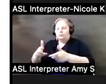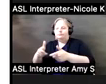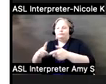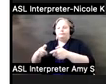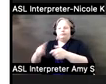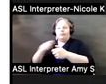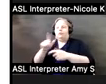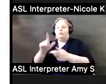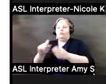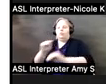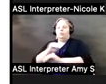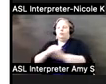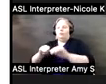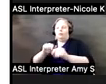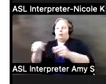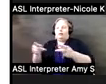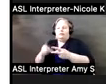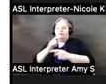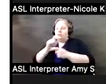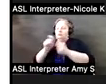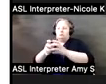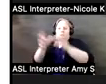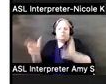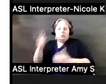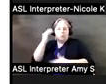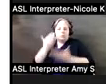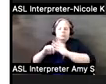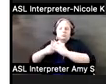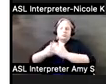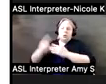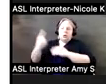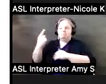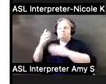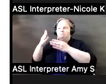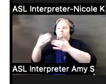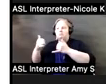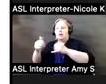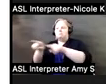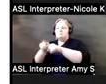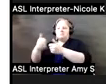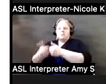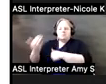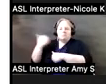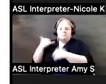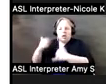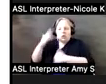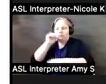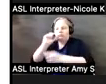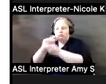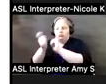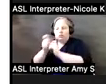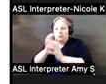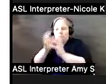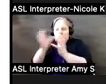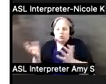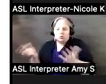controller that much, so it's not as big of a change. So you might be able to start someone off with some of the games they were playing before, because you're not changing the controller that much and it's not